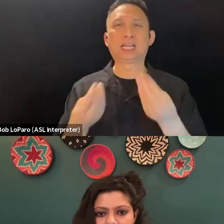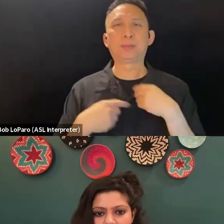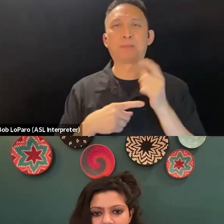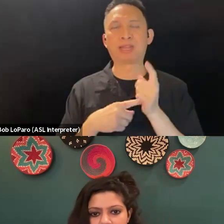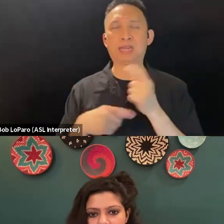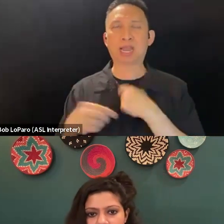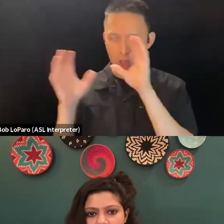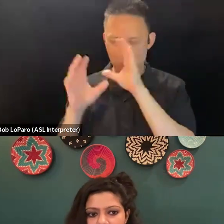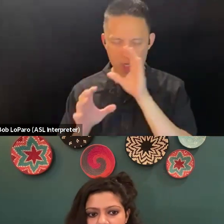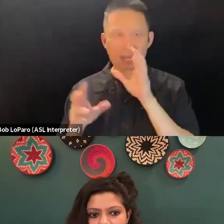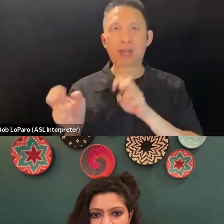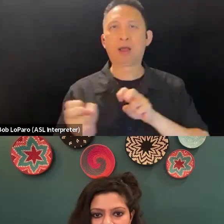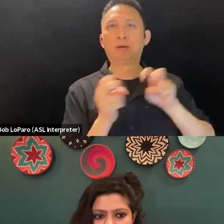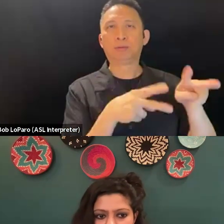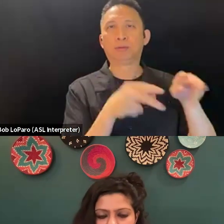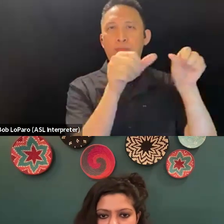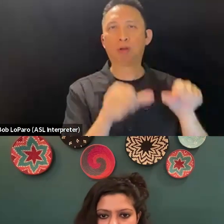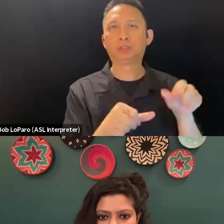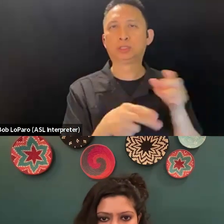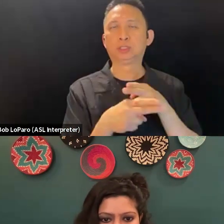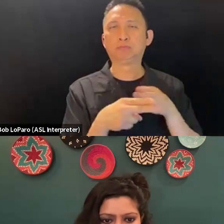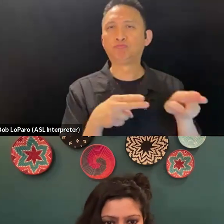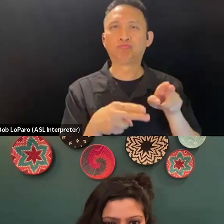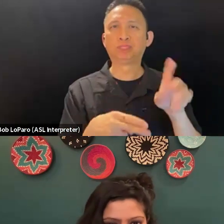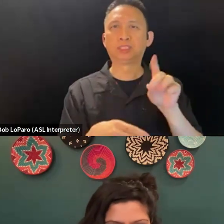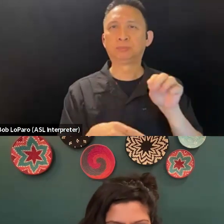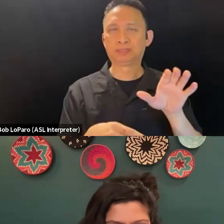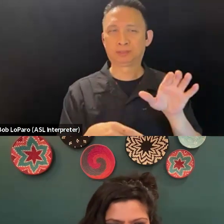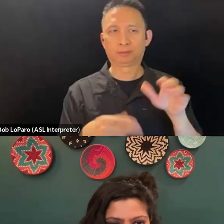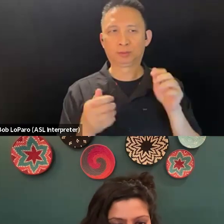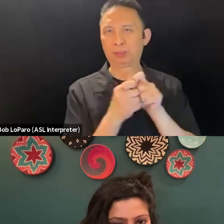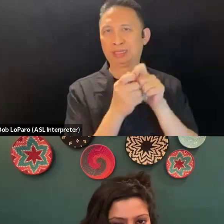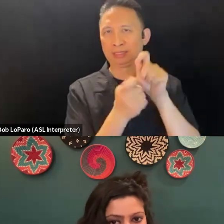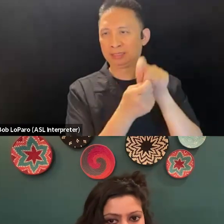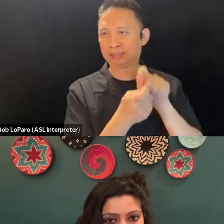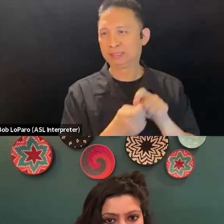that's what I really meant in terms of how it. What was the third part,